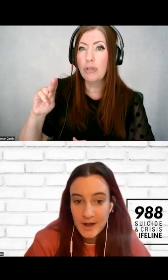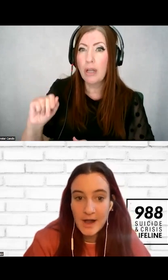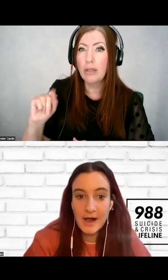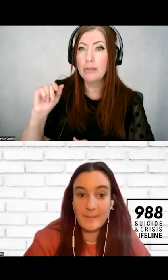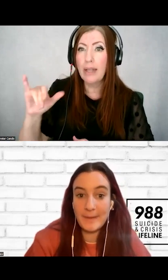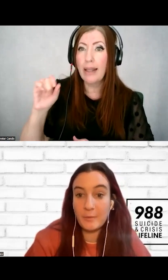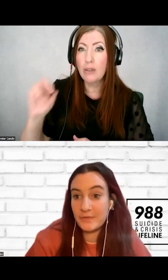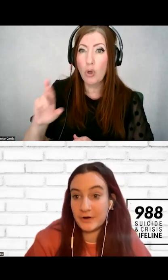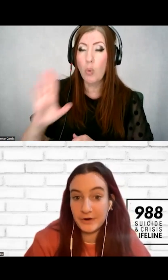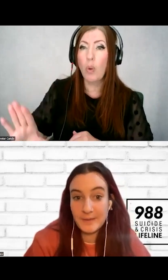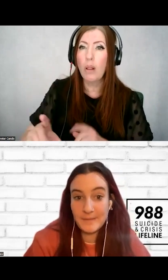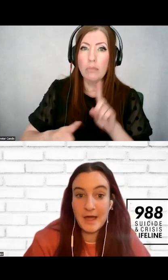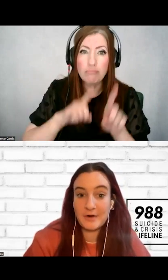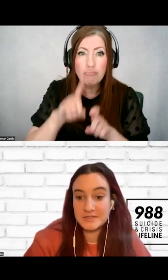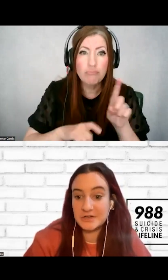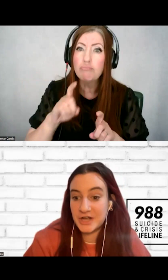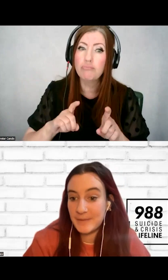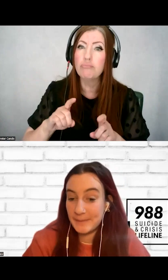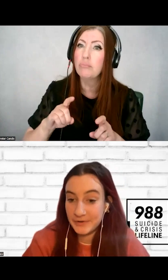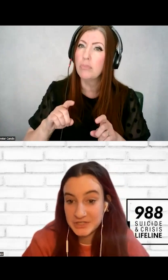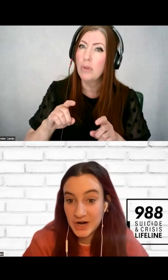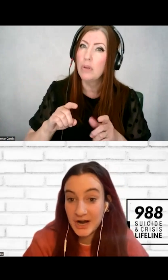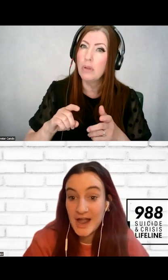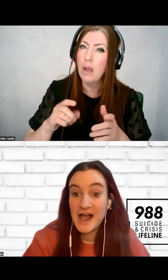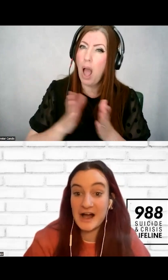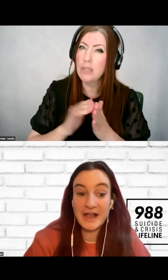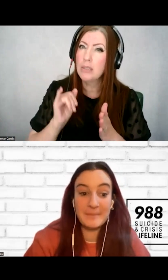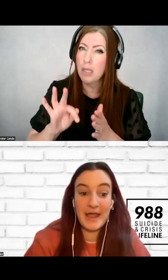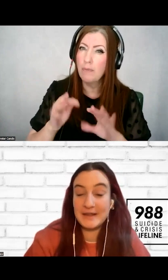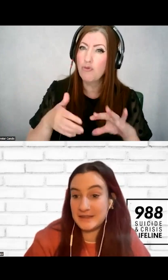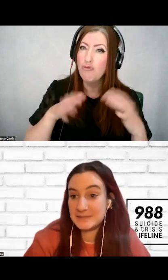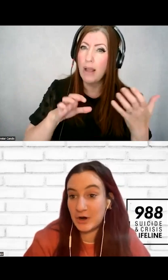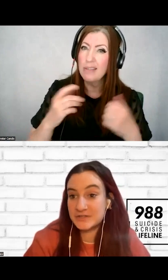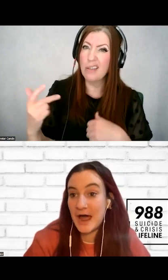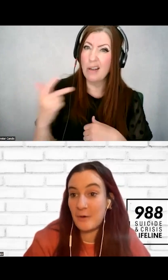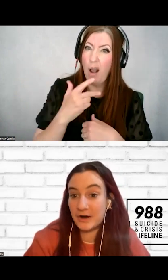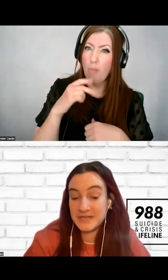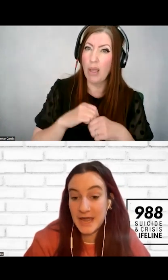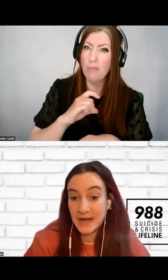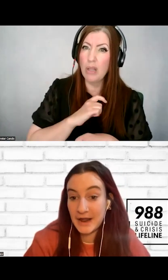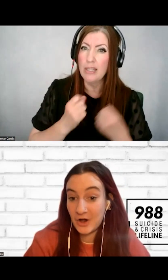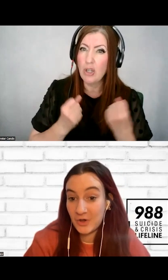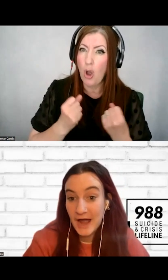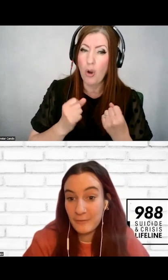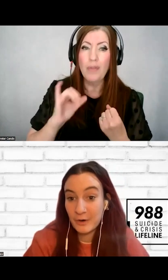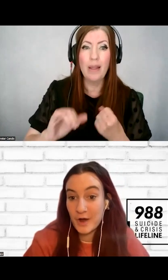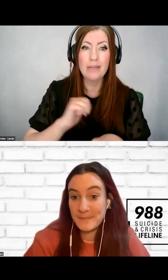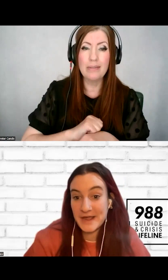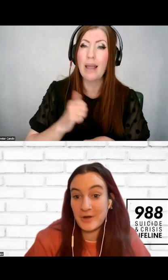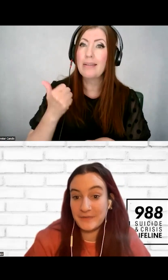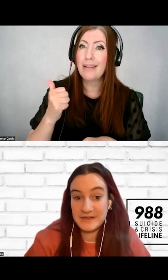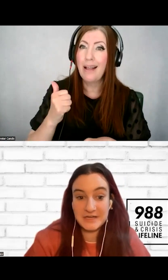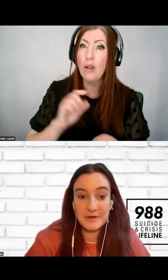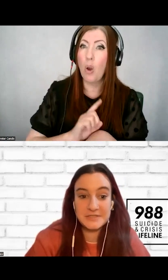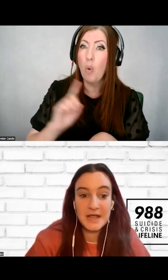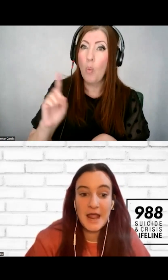Struber about whether or not crisis care should come in a police car. And this marks our 10 o'clock hour, 1 p.m.